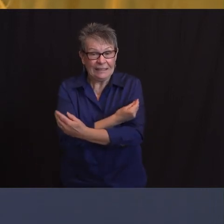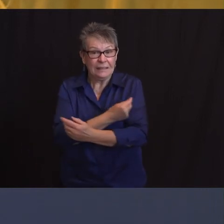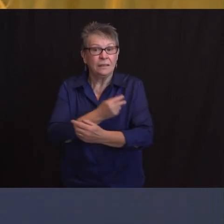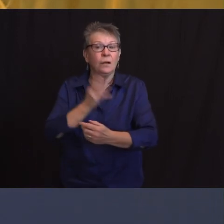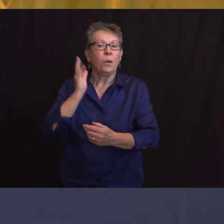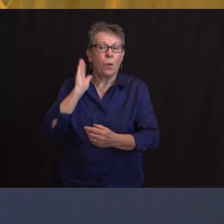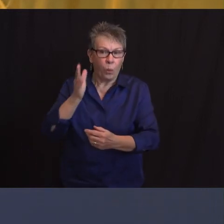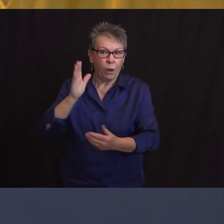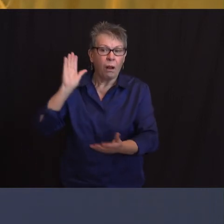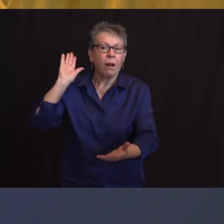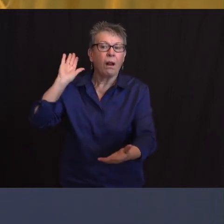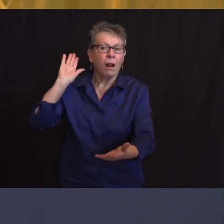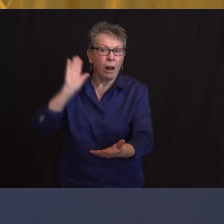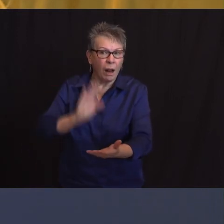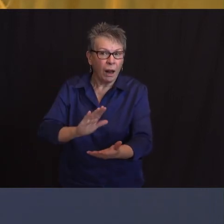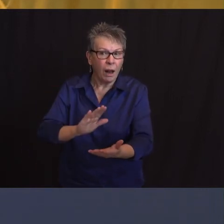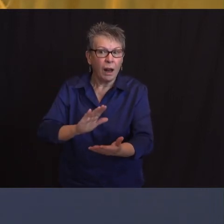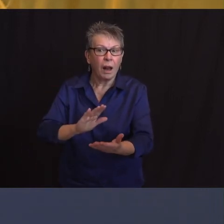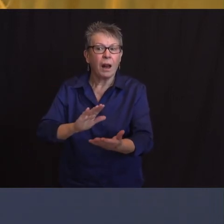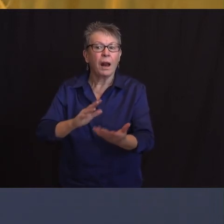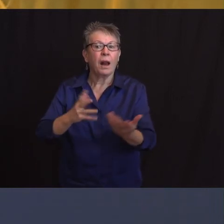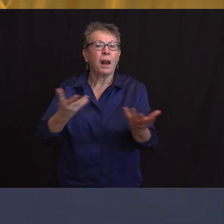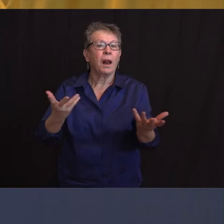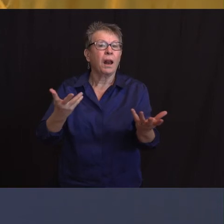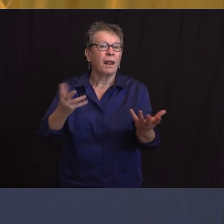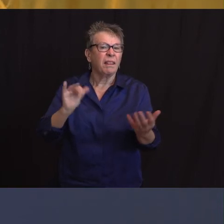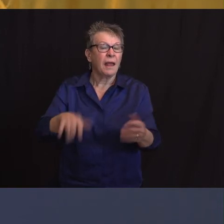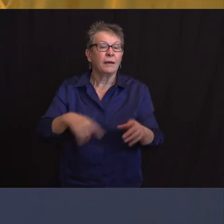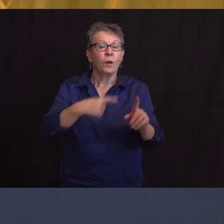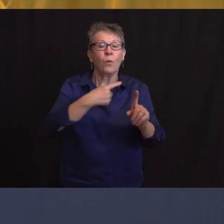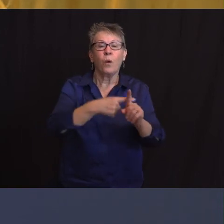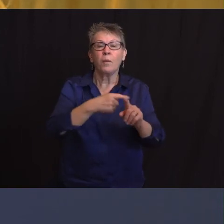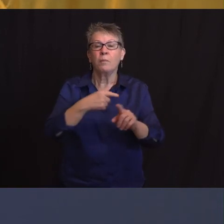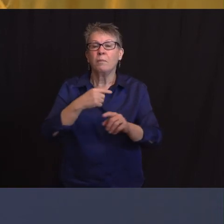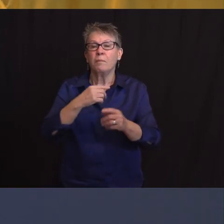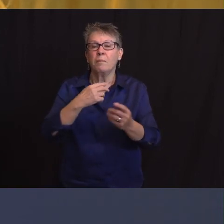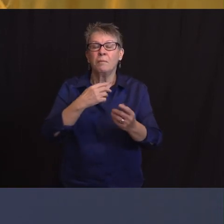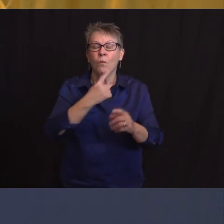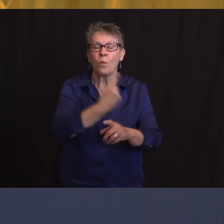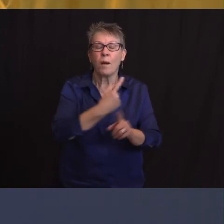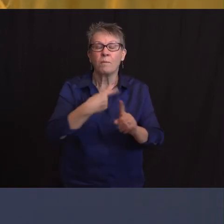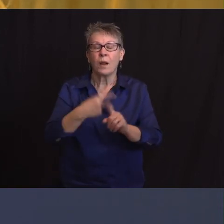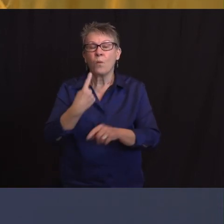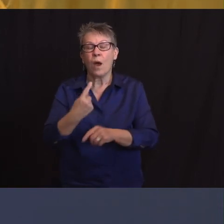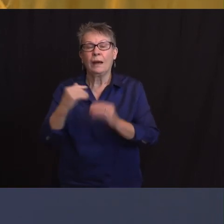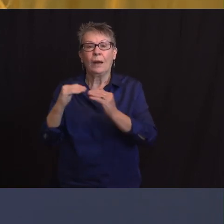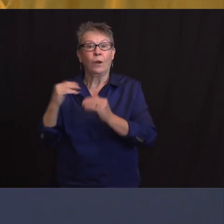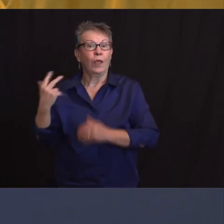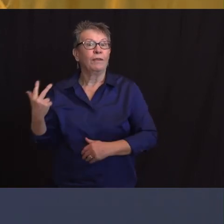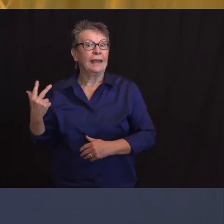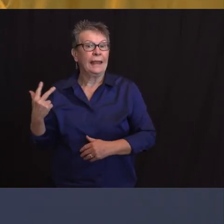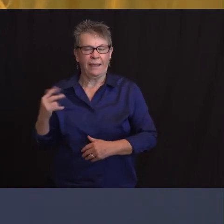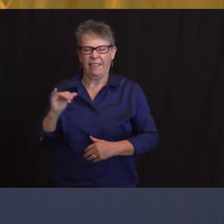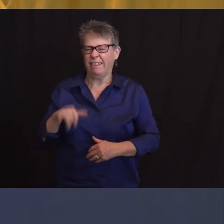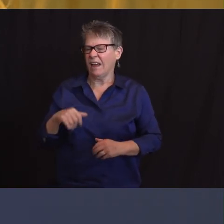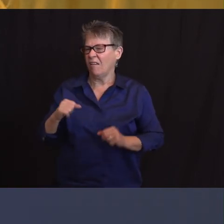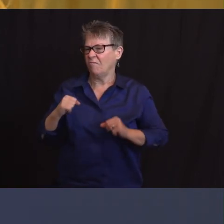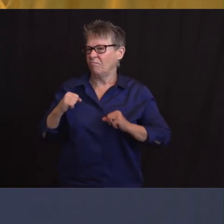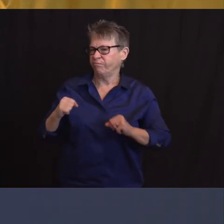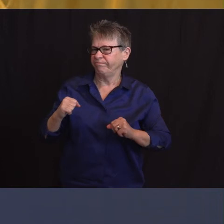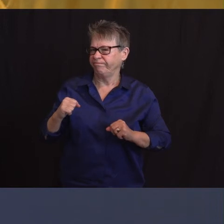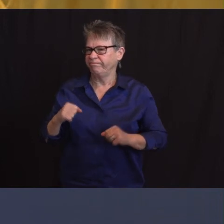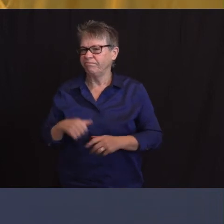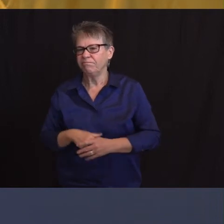3 reality. And then again, you add a couple of wild cards, which for the most part feel like they're